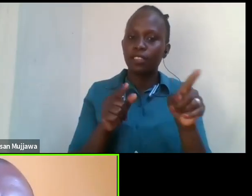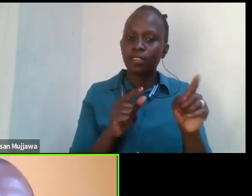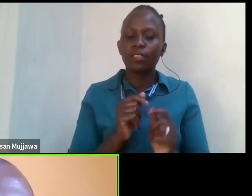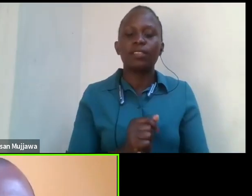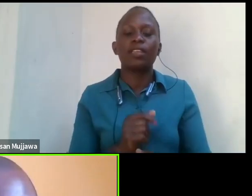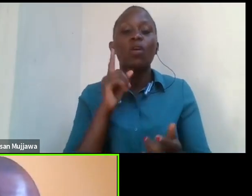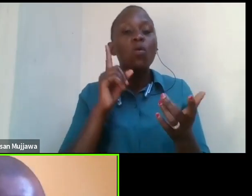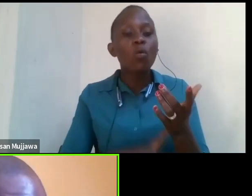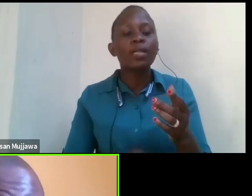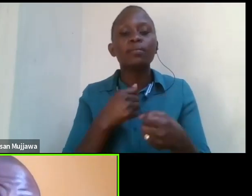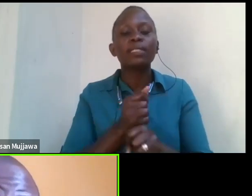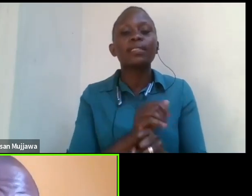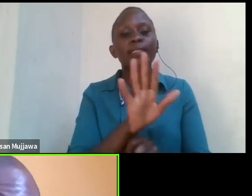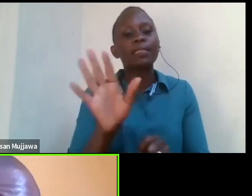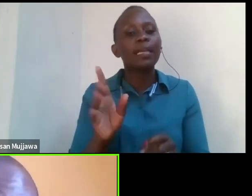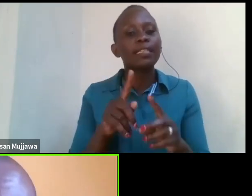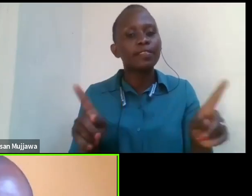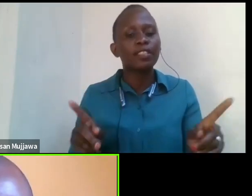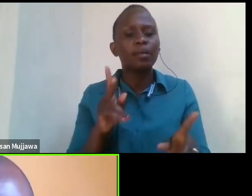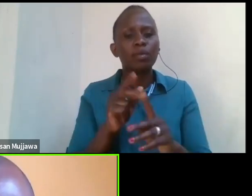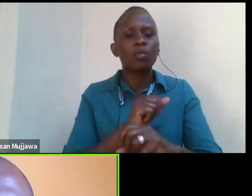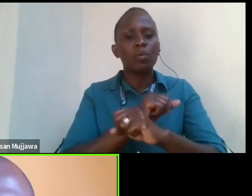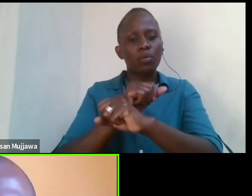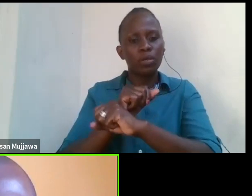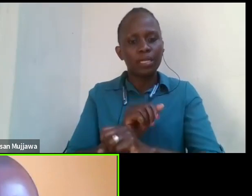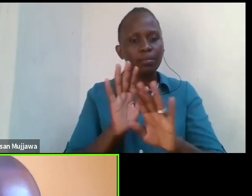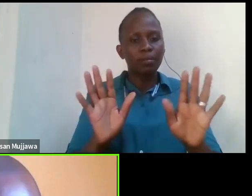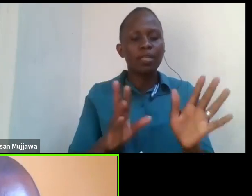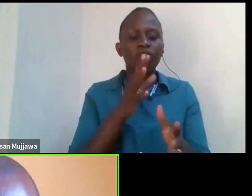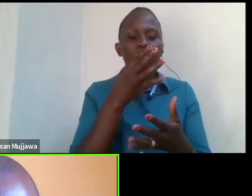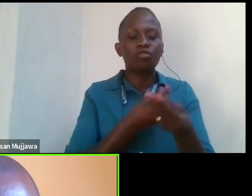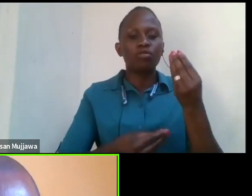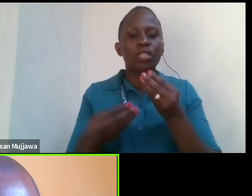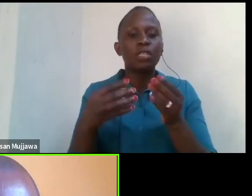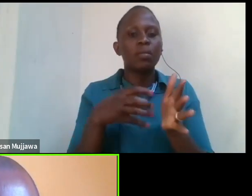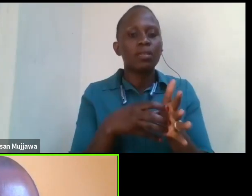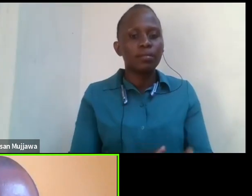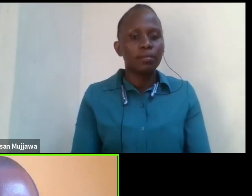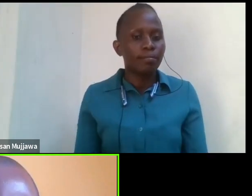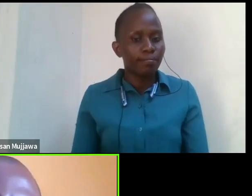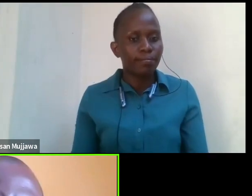that difference? People protect those as trademarks. Sounds.